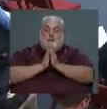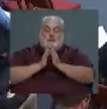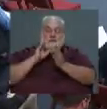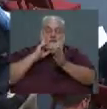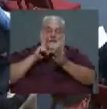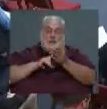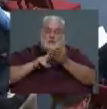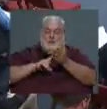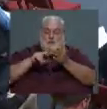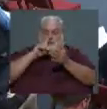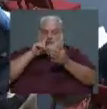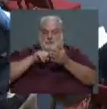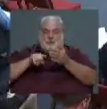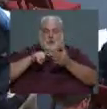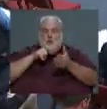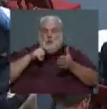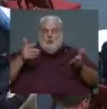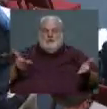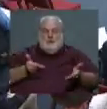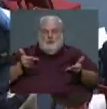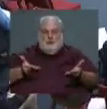city clerk to read the roll.